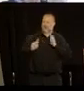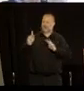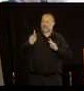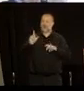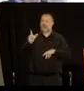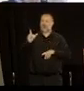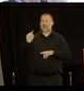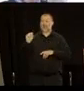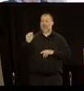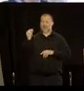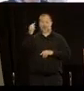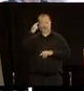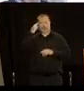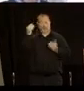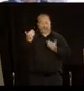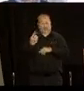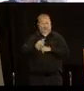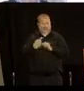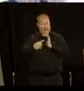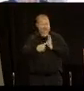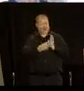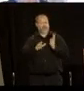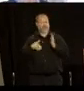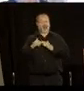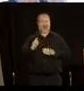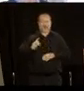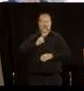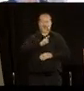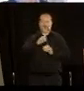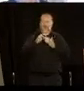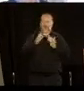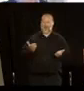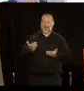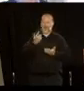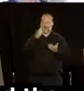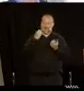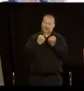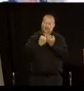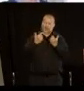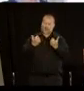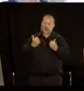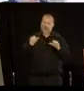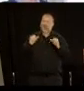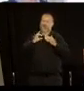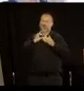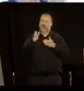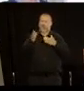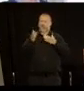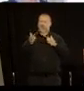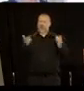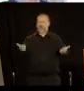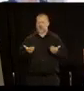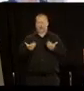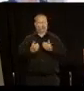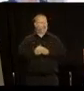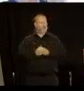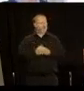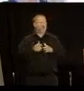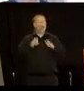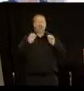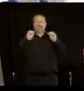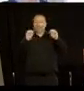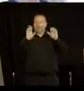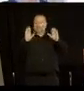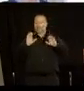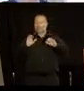the Lieutenant Governor for being here today, and all of our legislative leaders for championing this effort and leading the way. There is great potential